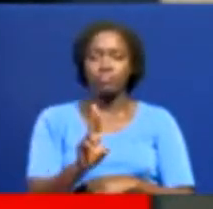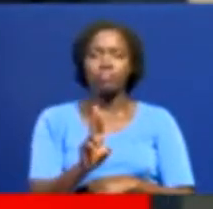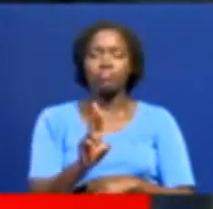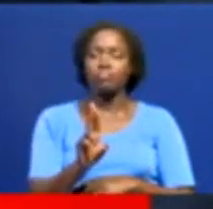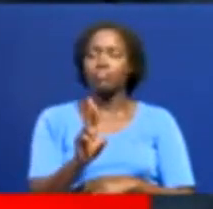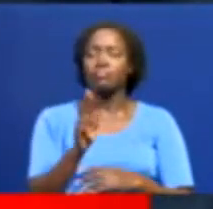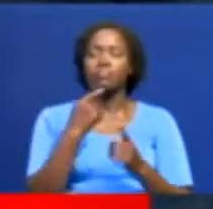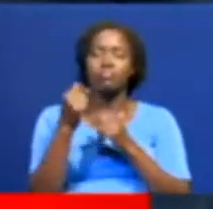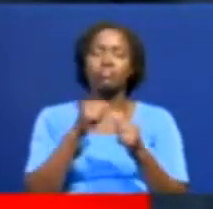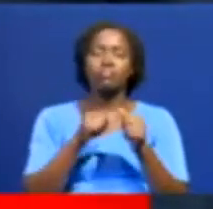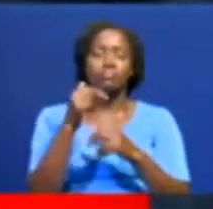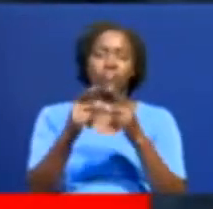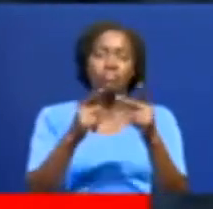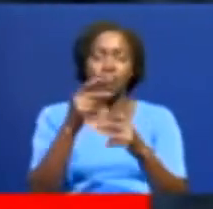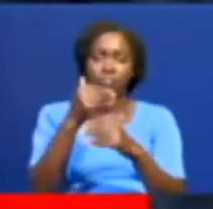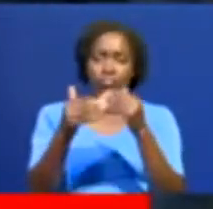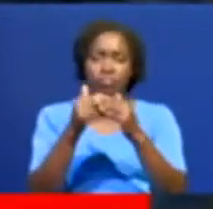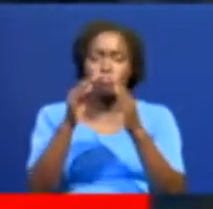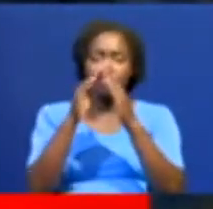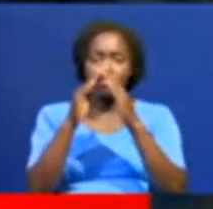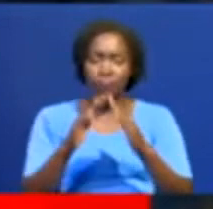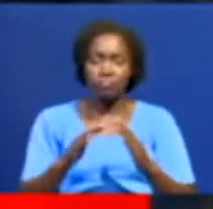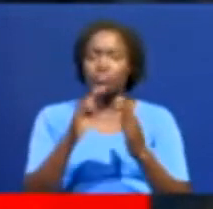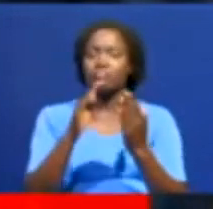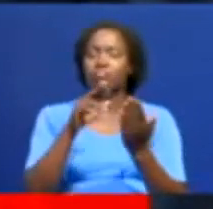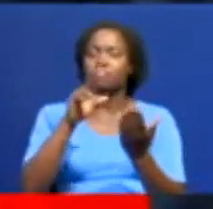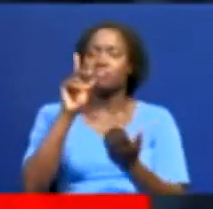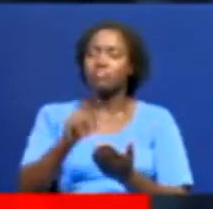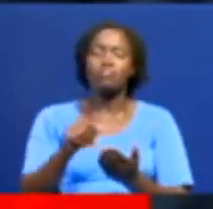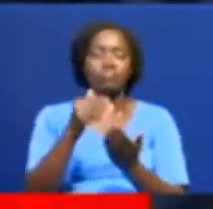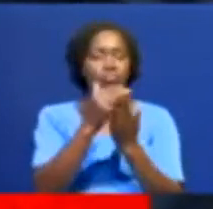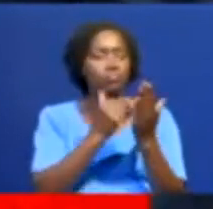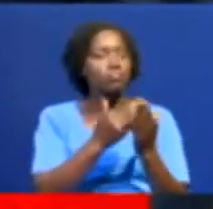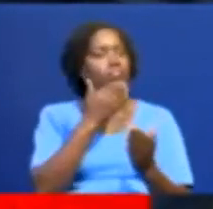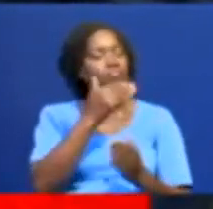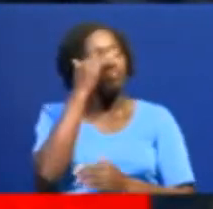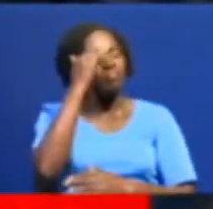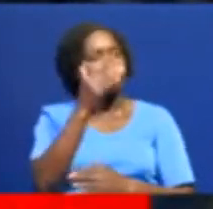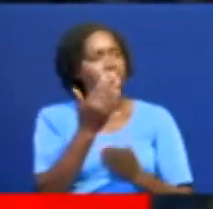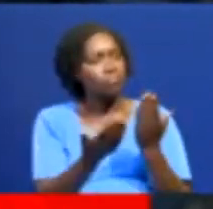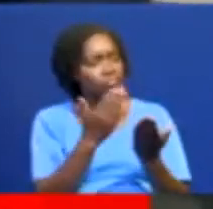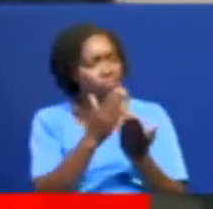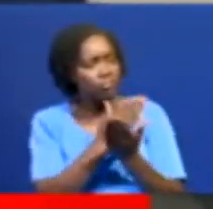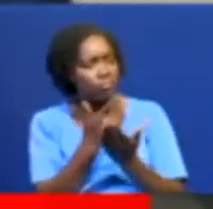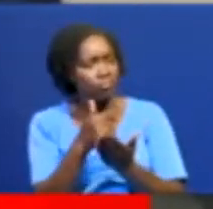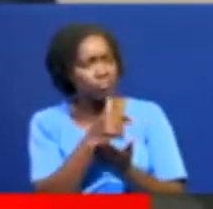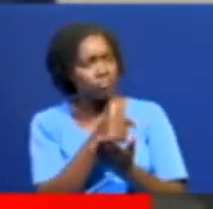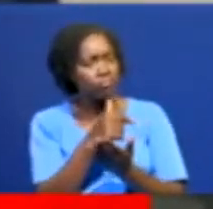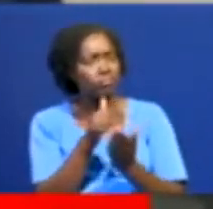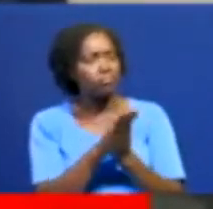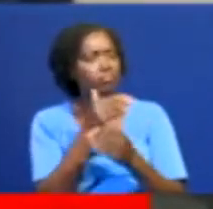of the construction of the affordable housing program. Thank you for joining us, sir. Maybe you can give us an update on